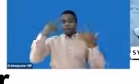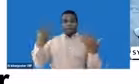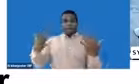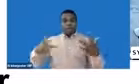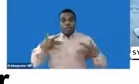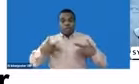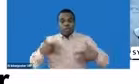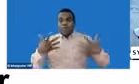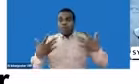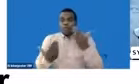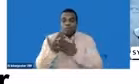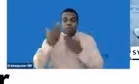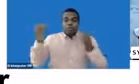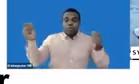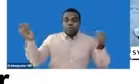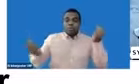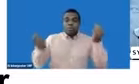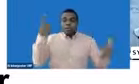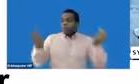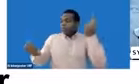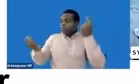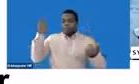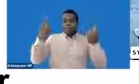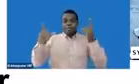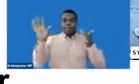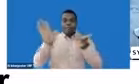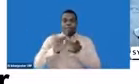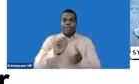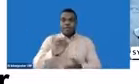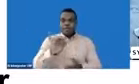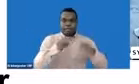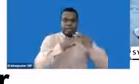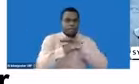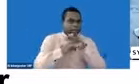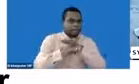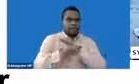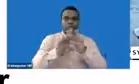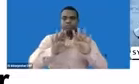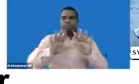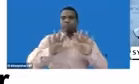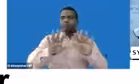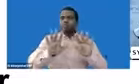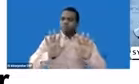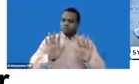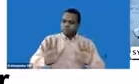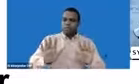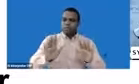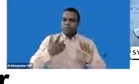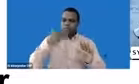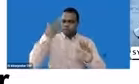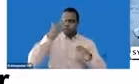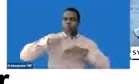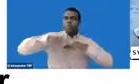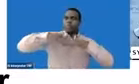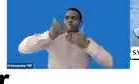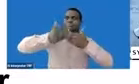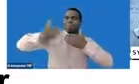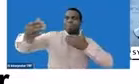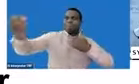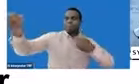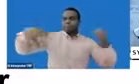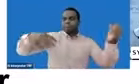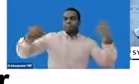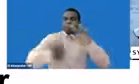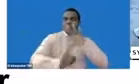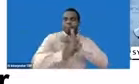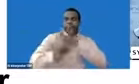this. And yes, I will try to remember to provide links to everything I'm talking about, but I can't do it simultaneously. So I will need